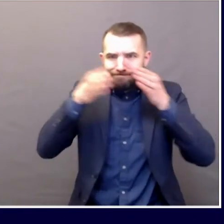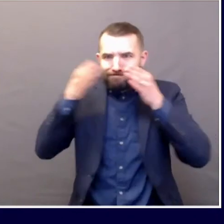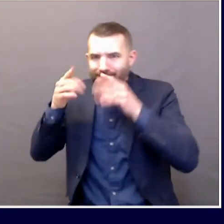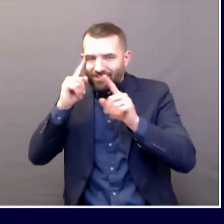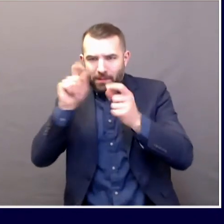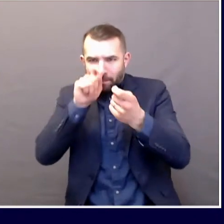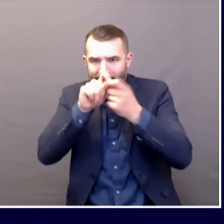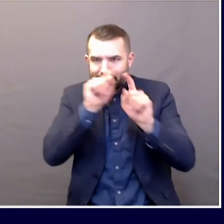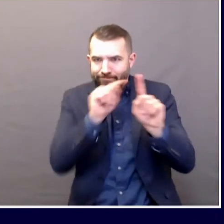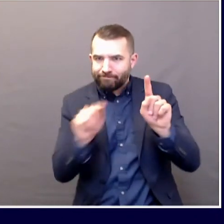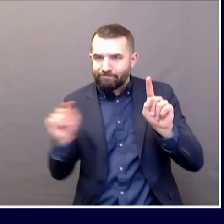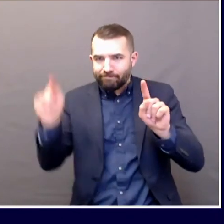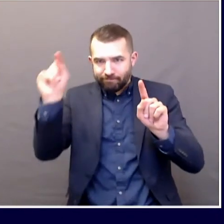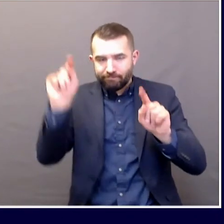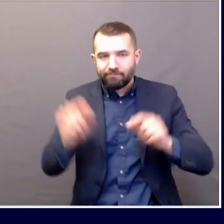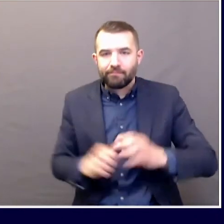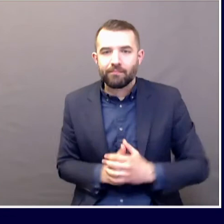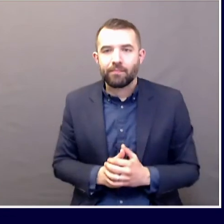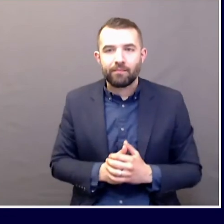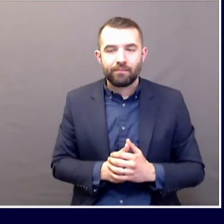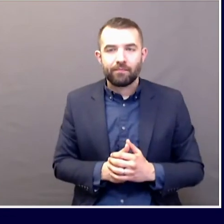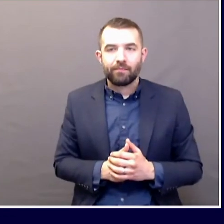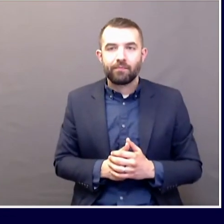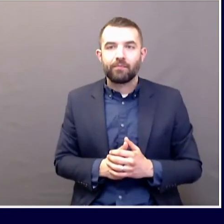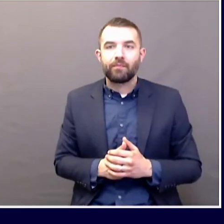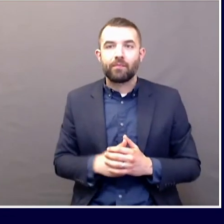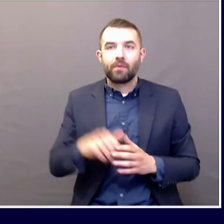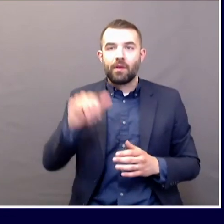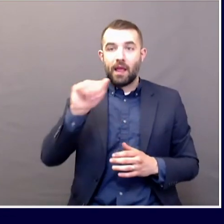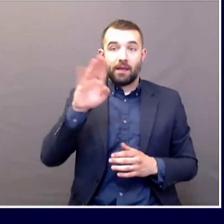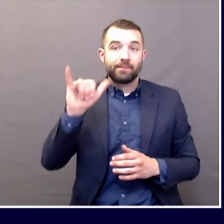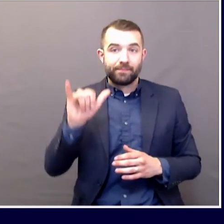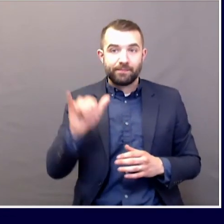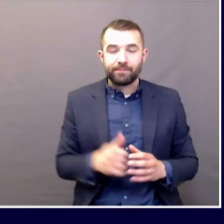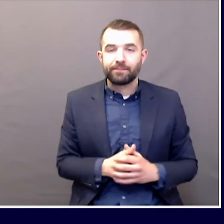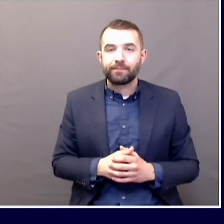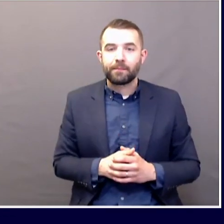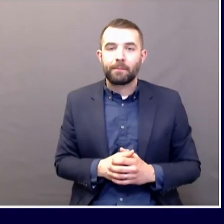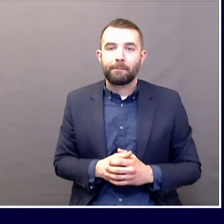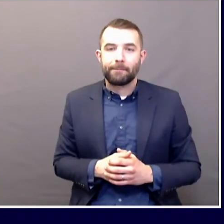I'm going to turn now over to Amy Brown.